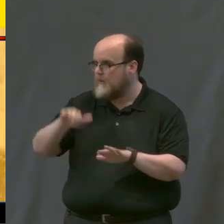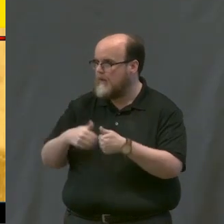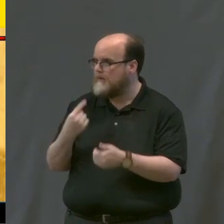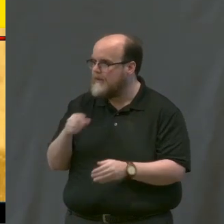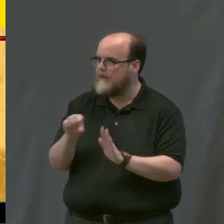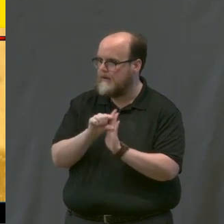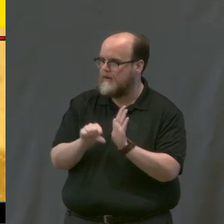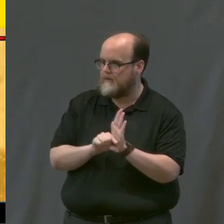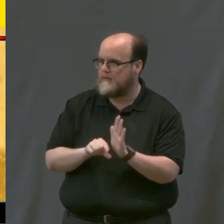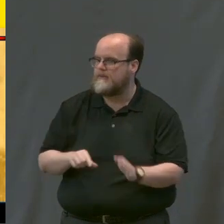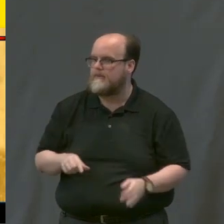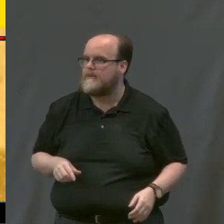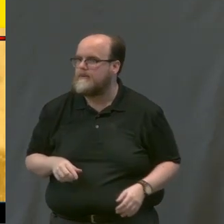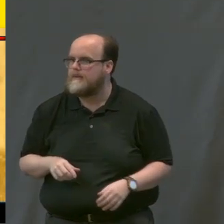gospel.